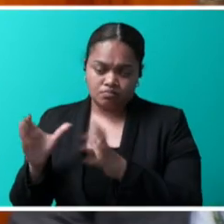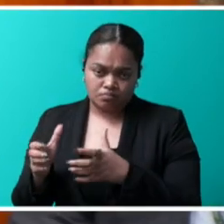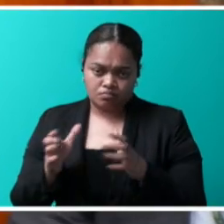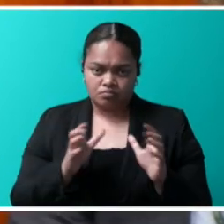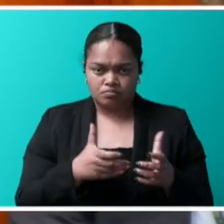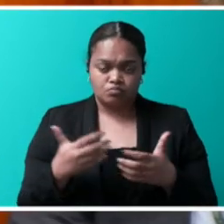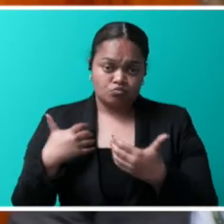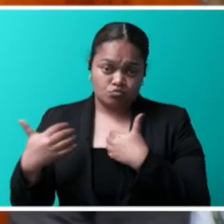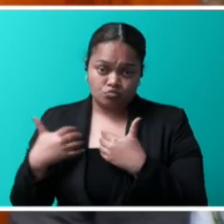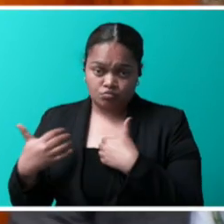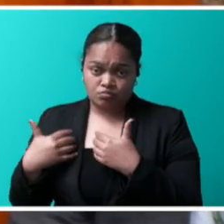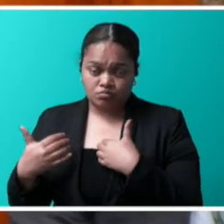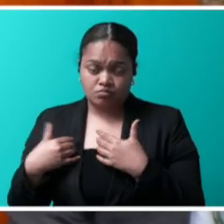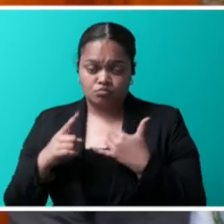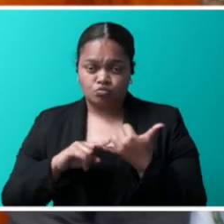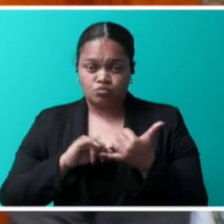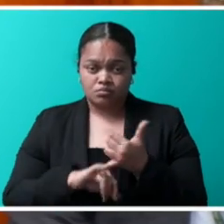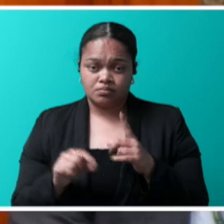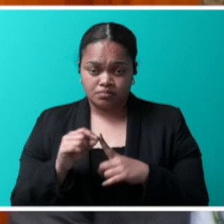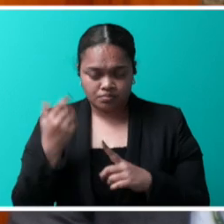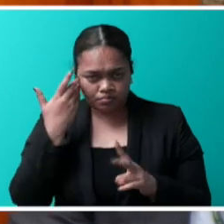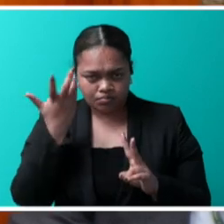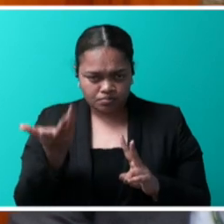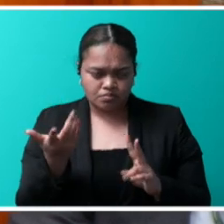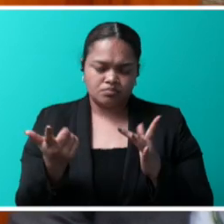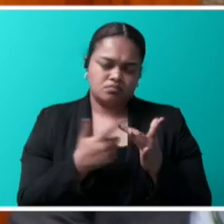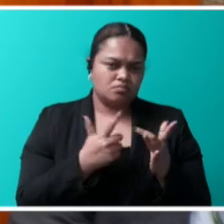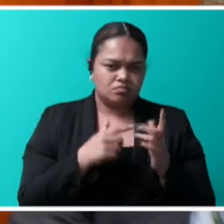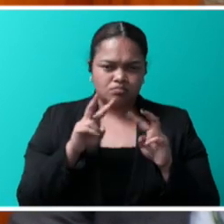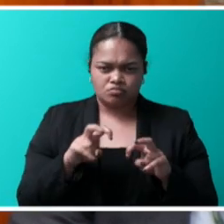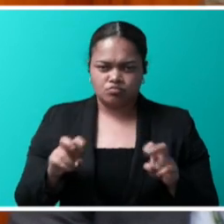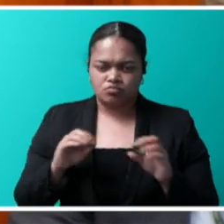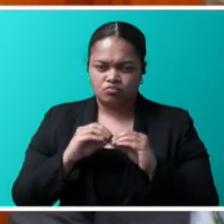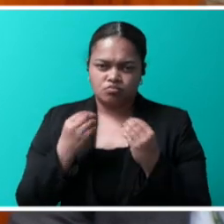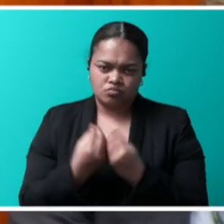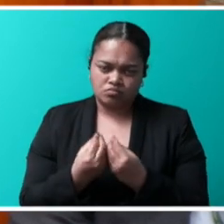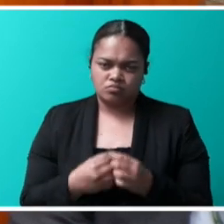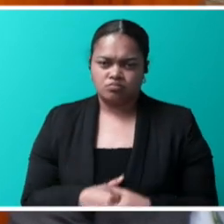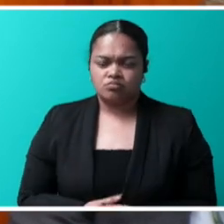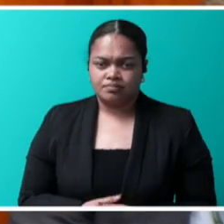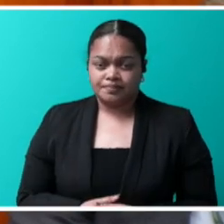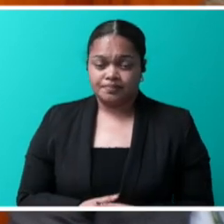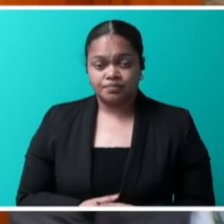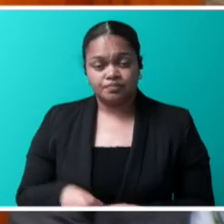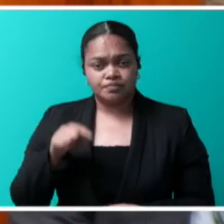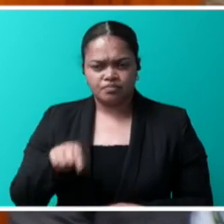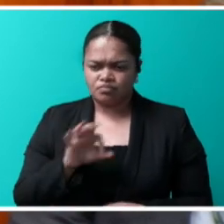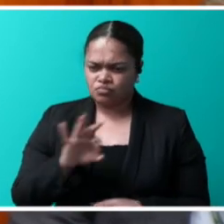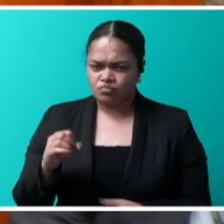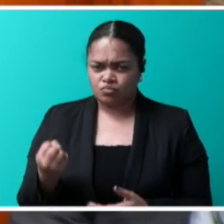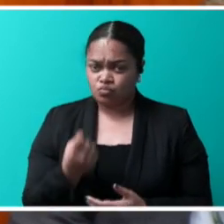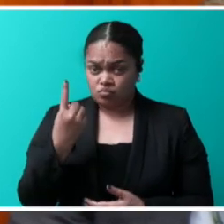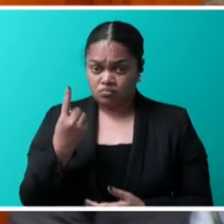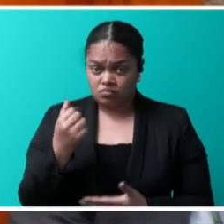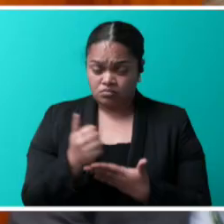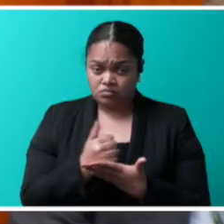University of the South Pacific, FNU, and other research organizations. These are not one-off actions, they